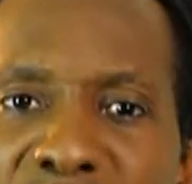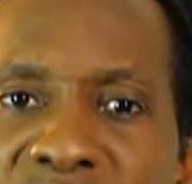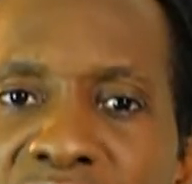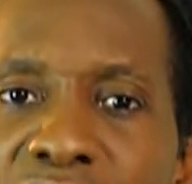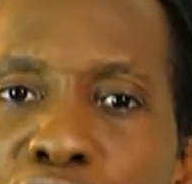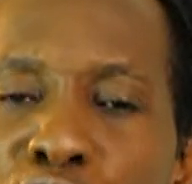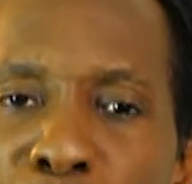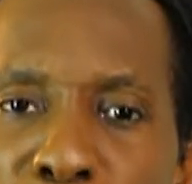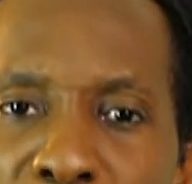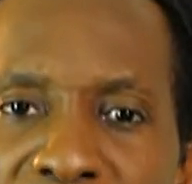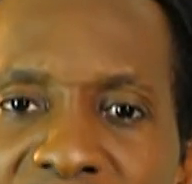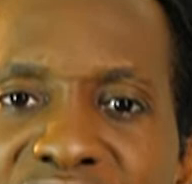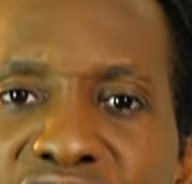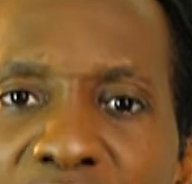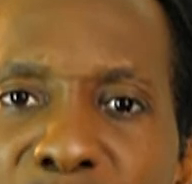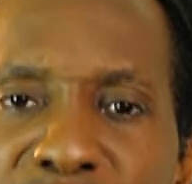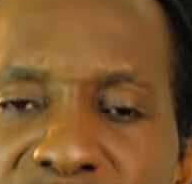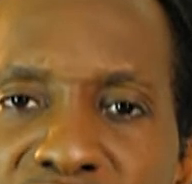or email